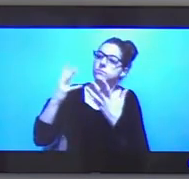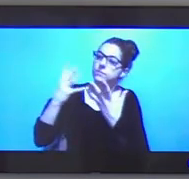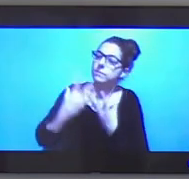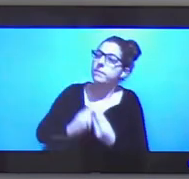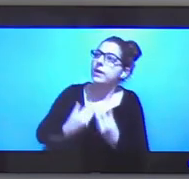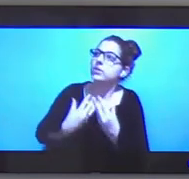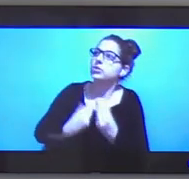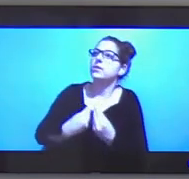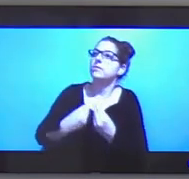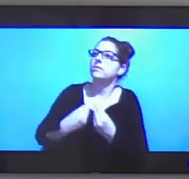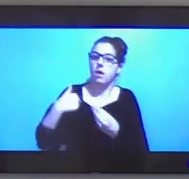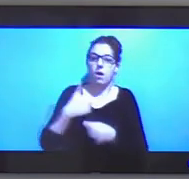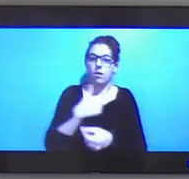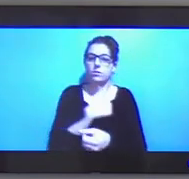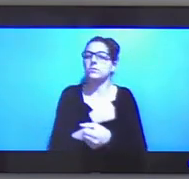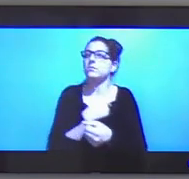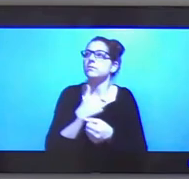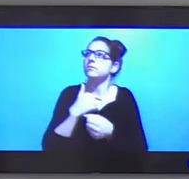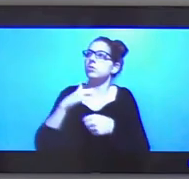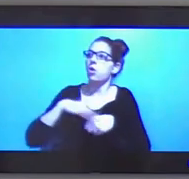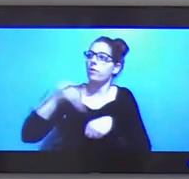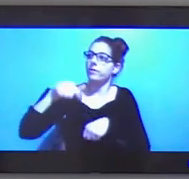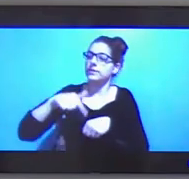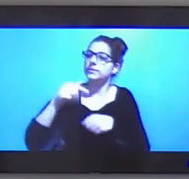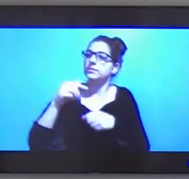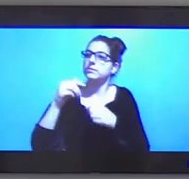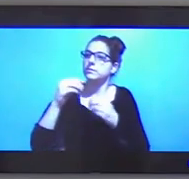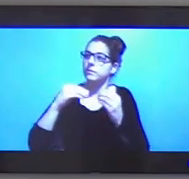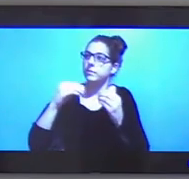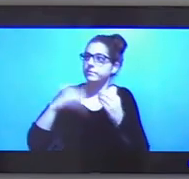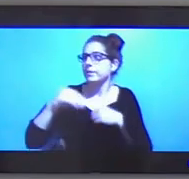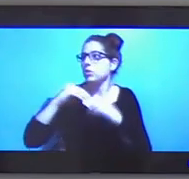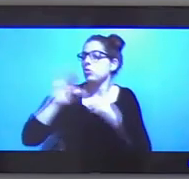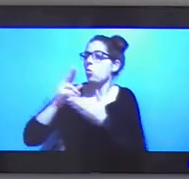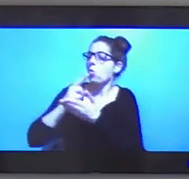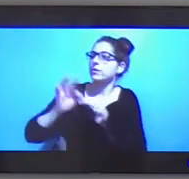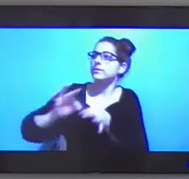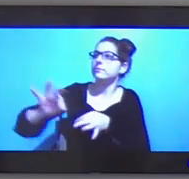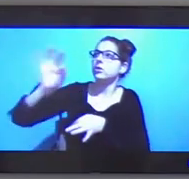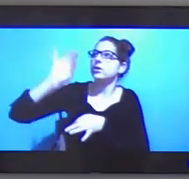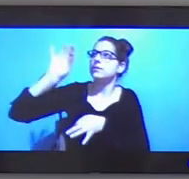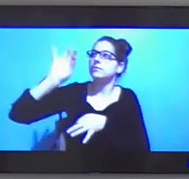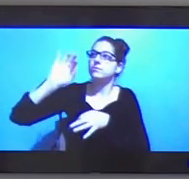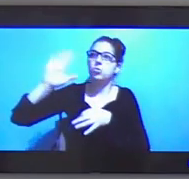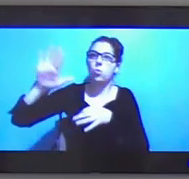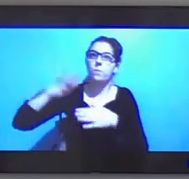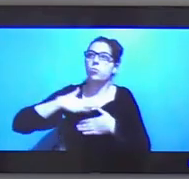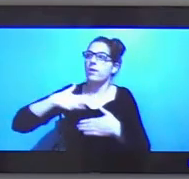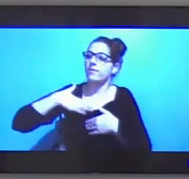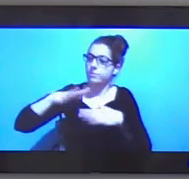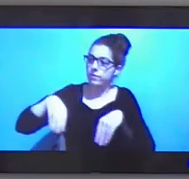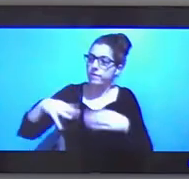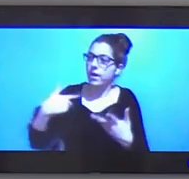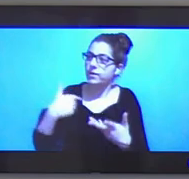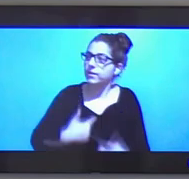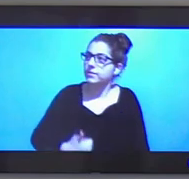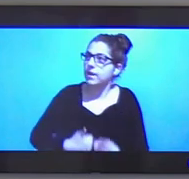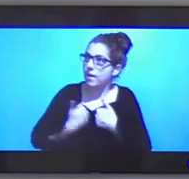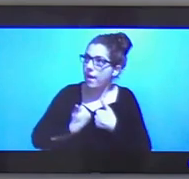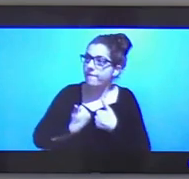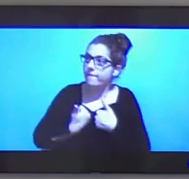upon this meal your Holy Spirit, whose breath revives us for life. whose fire rouses us to